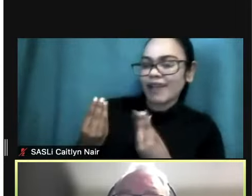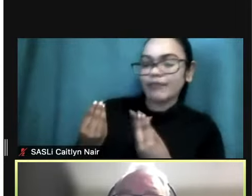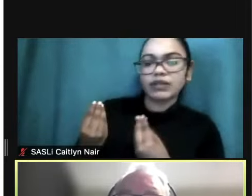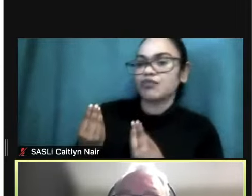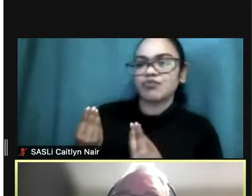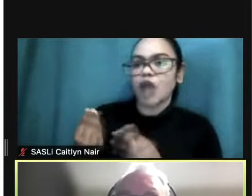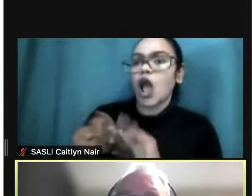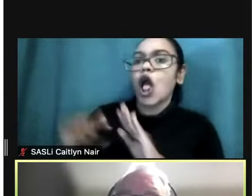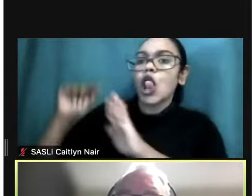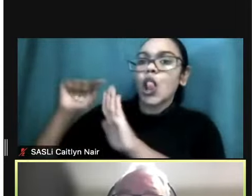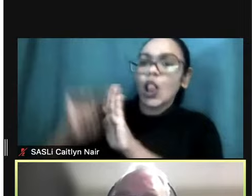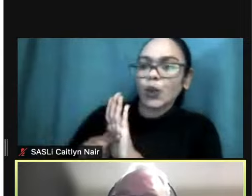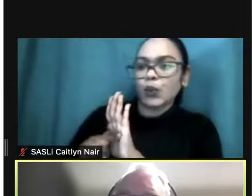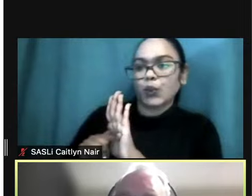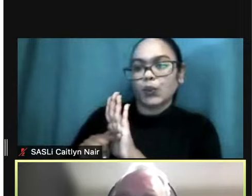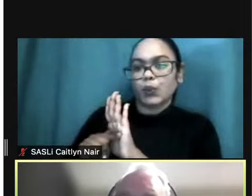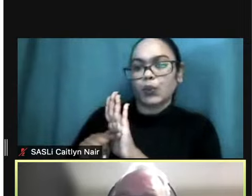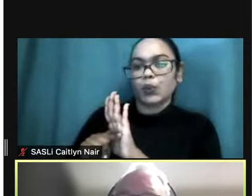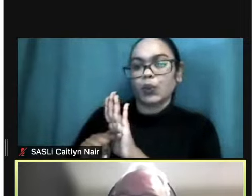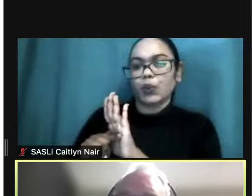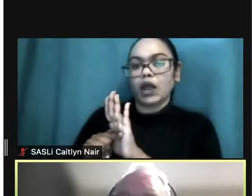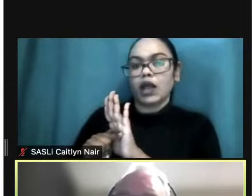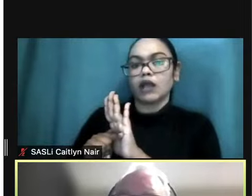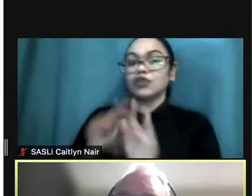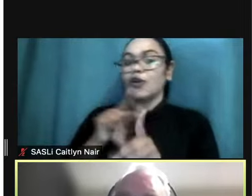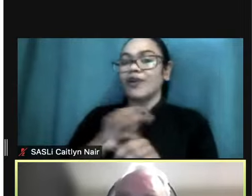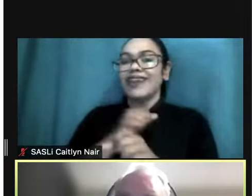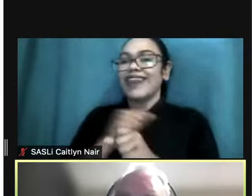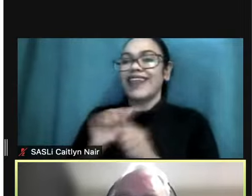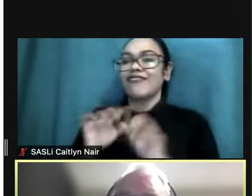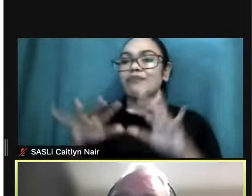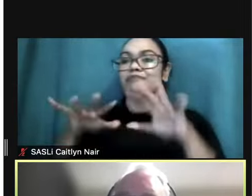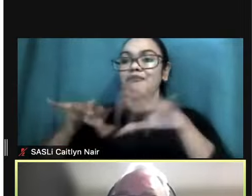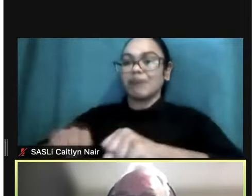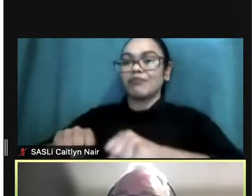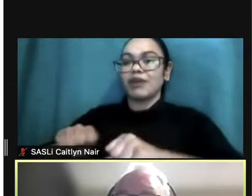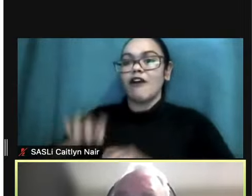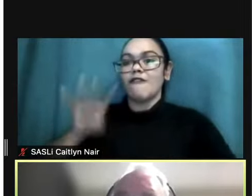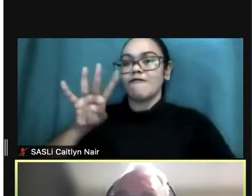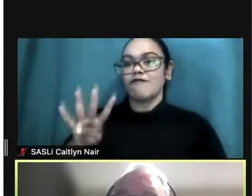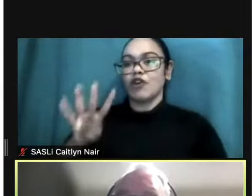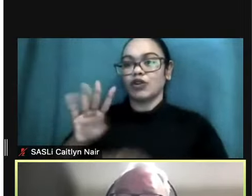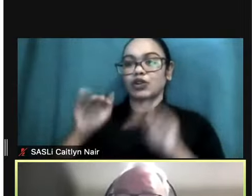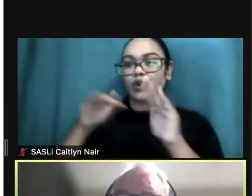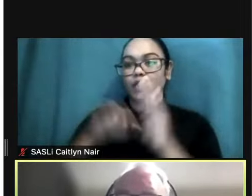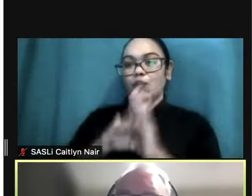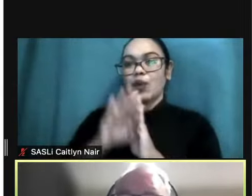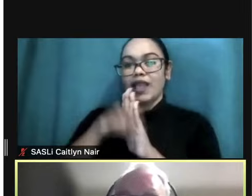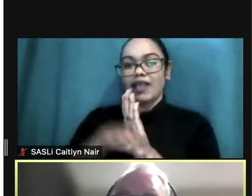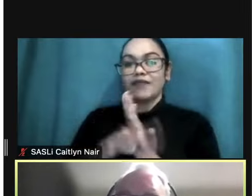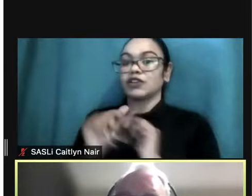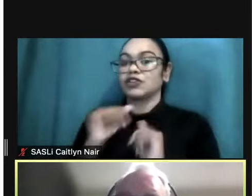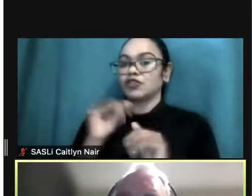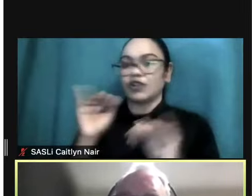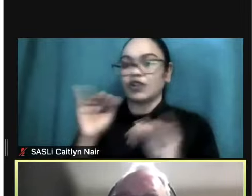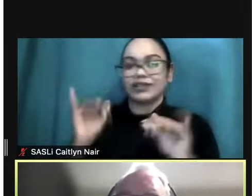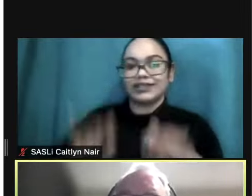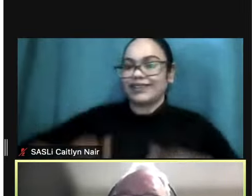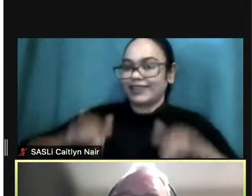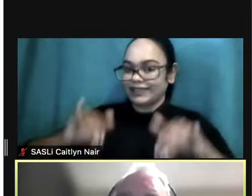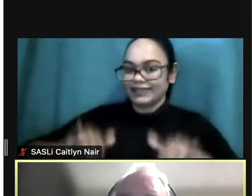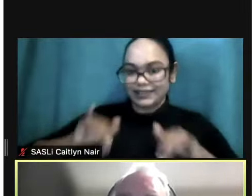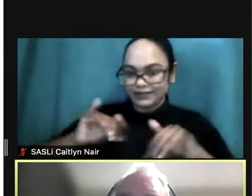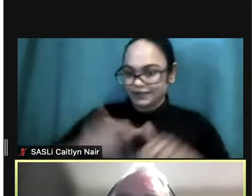that really take over and didn't see it translate into any resurgence in cases in